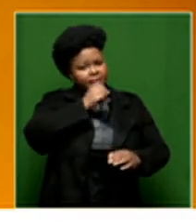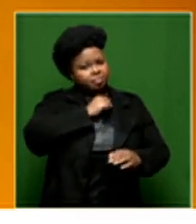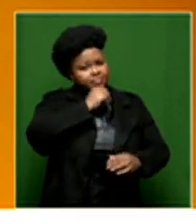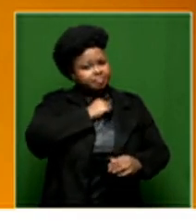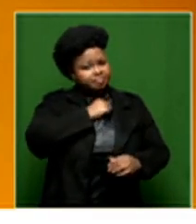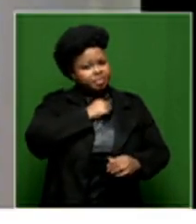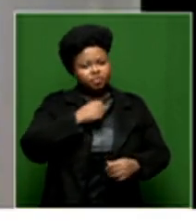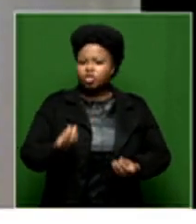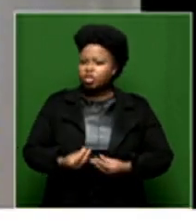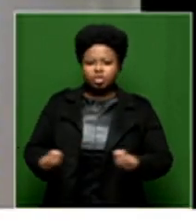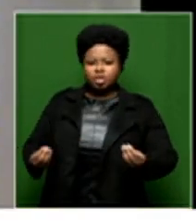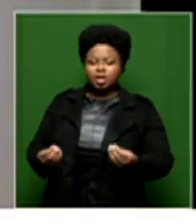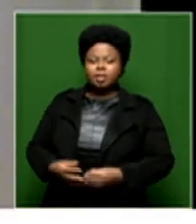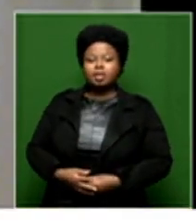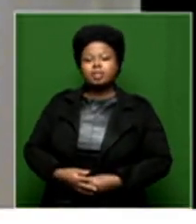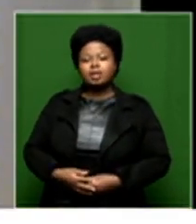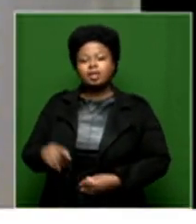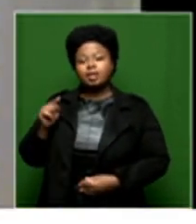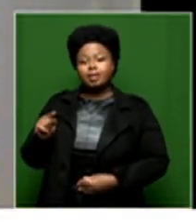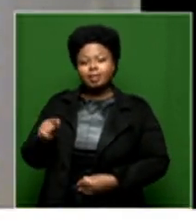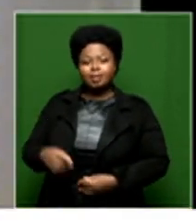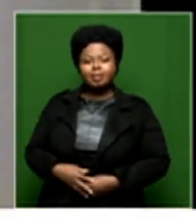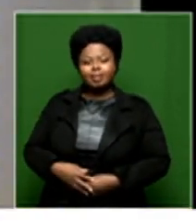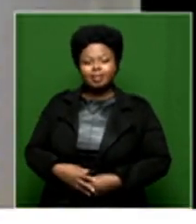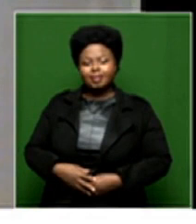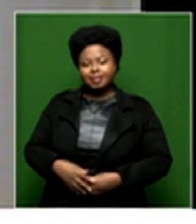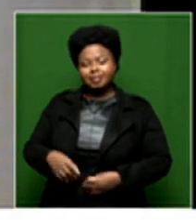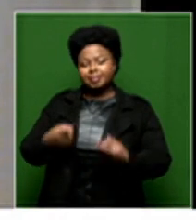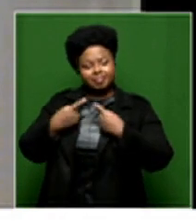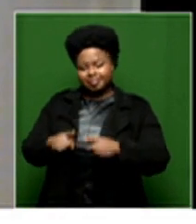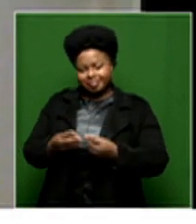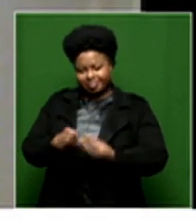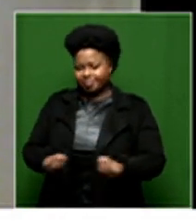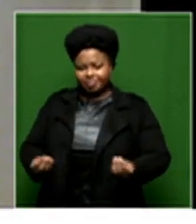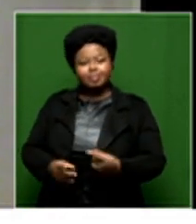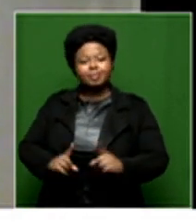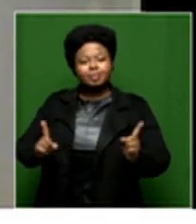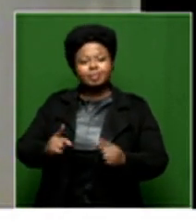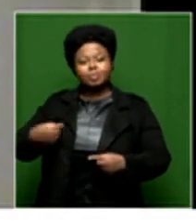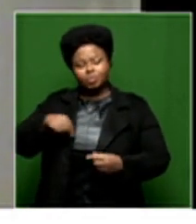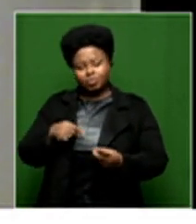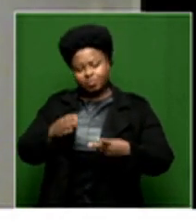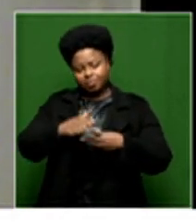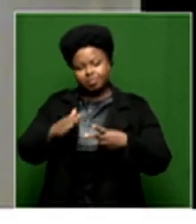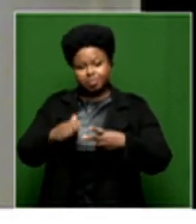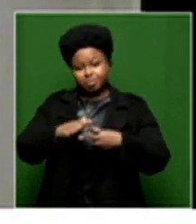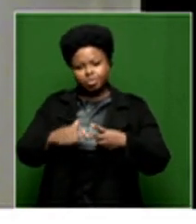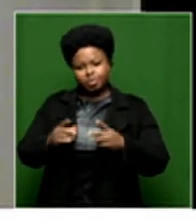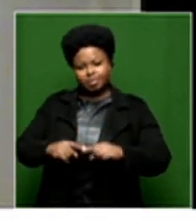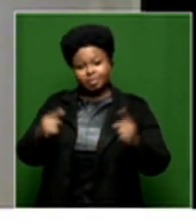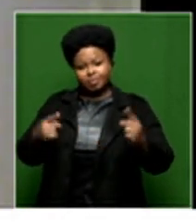I wouldn't recommend it for children, absolutely not. But we are working on 2 strains. So we've